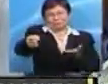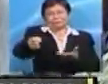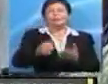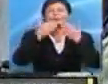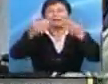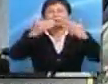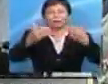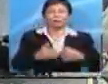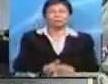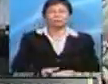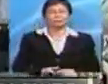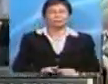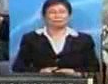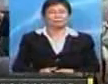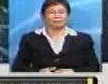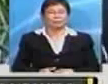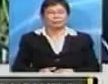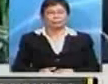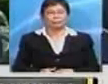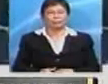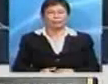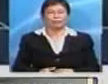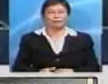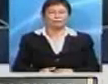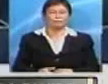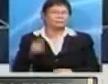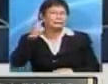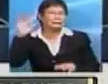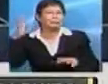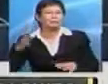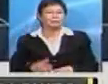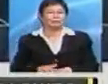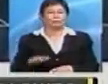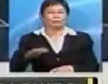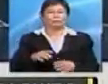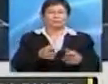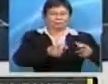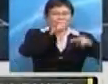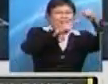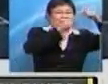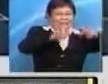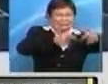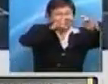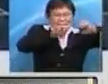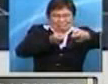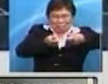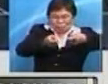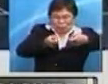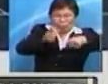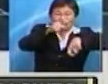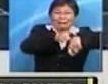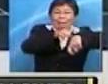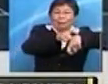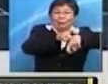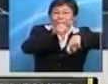Okay, thank you. The manner of the air traffic control at the time